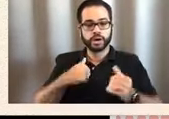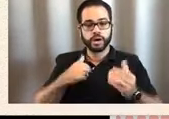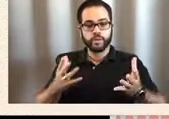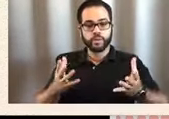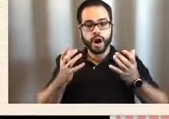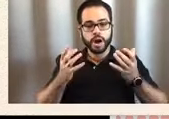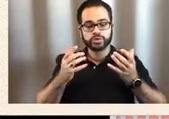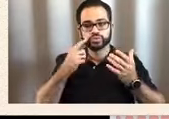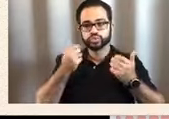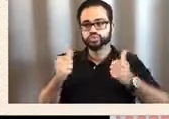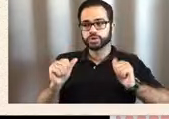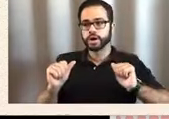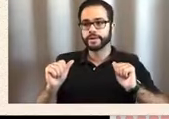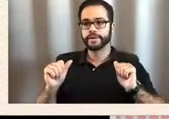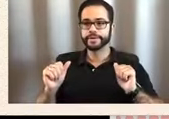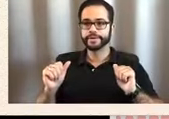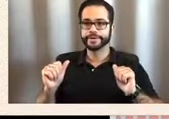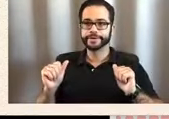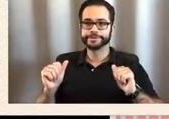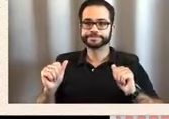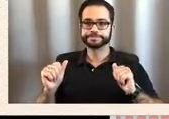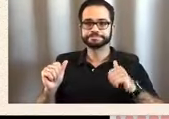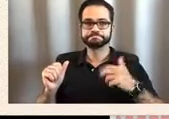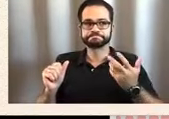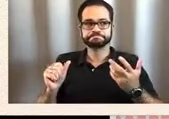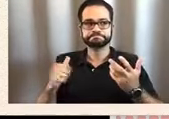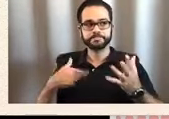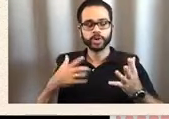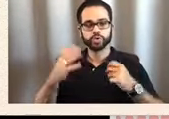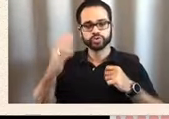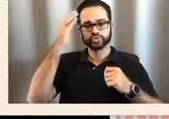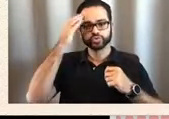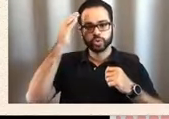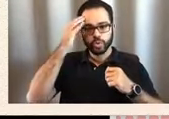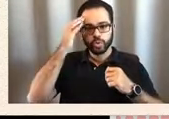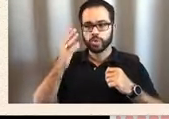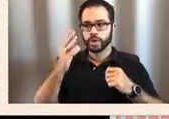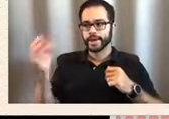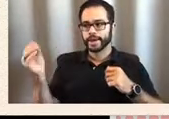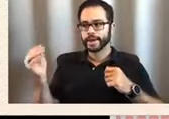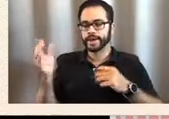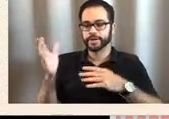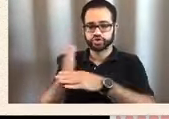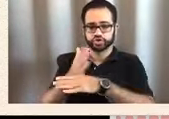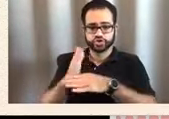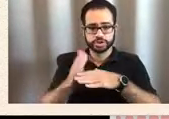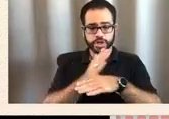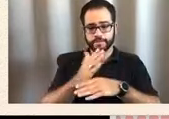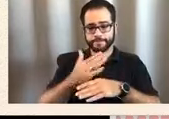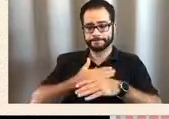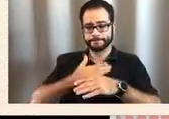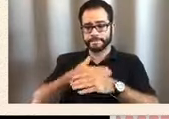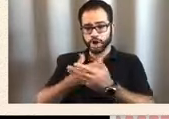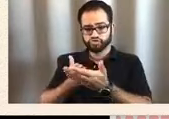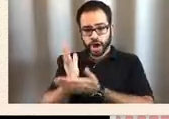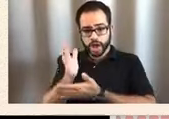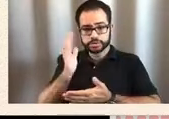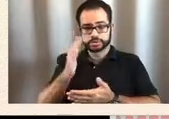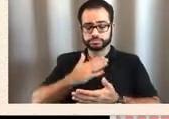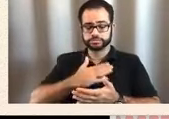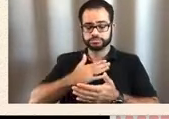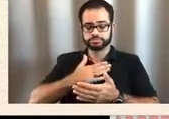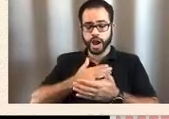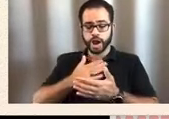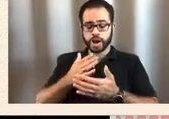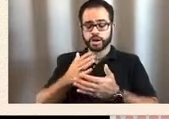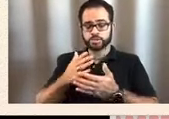to know and share my rights and my responsibilities,